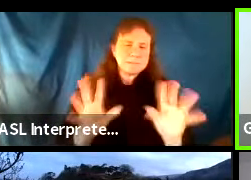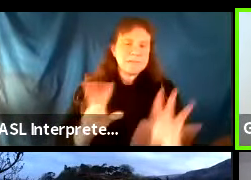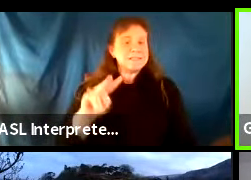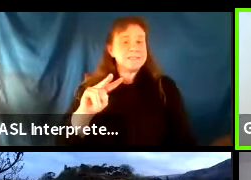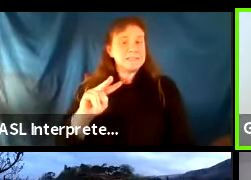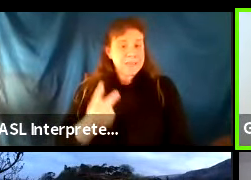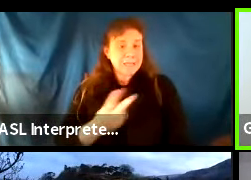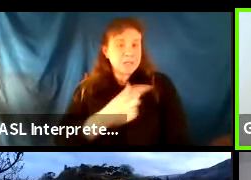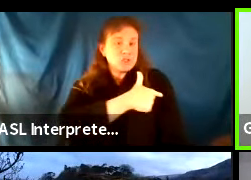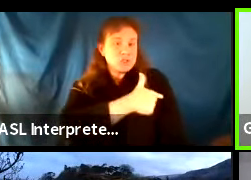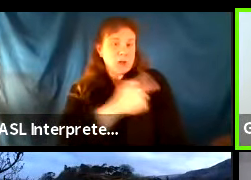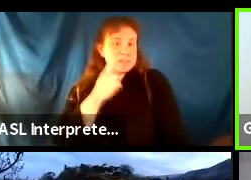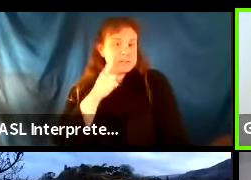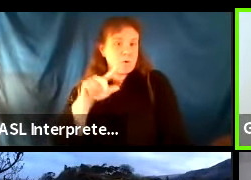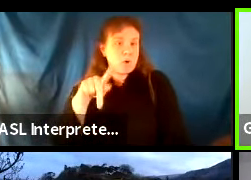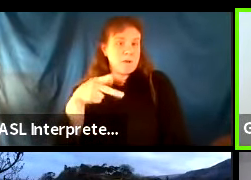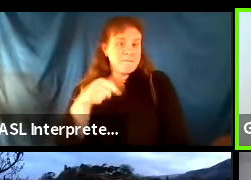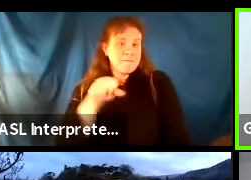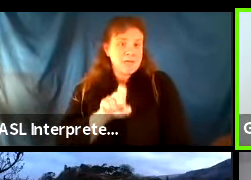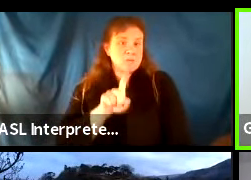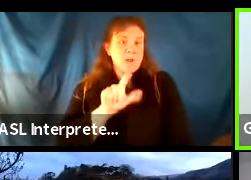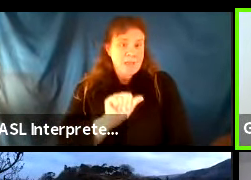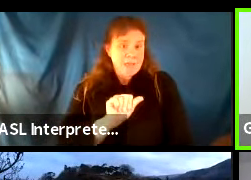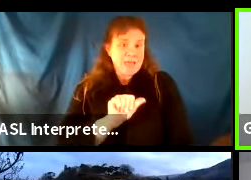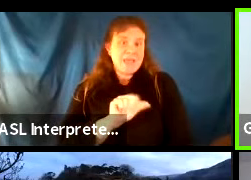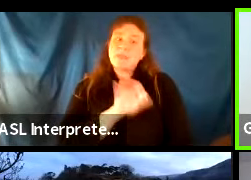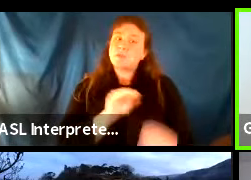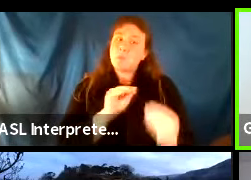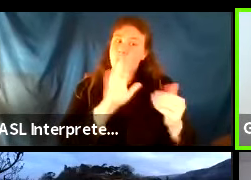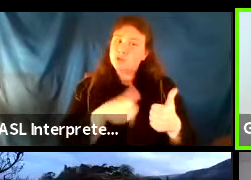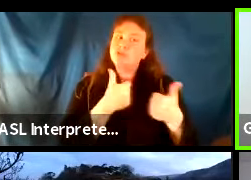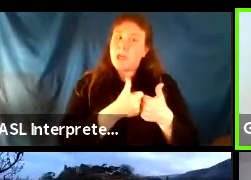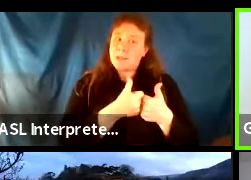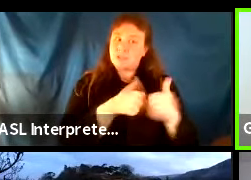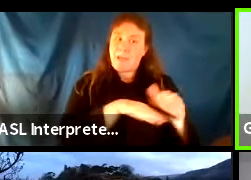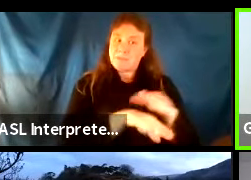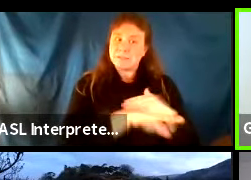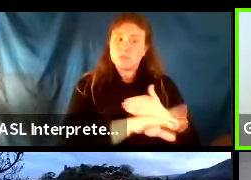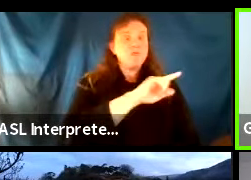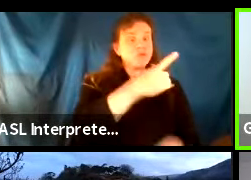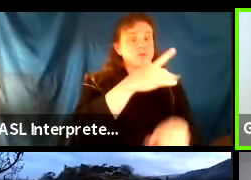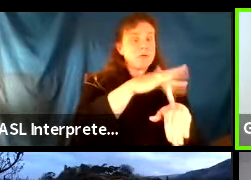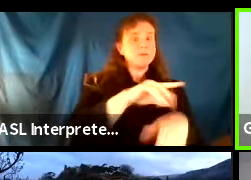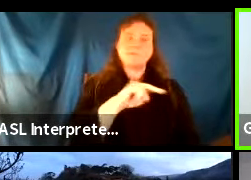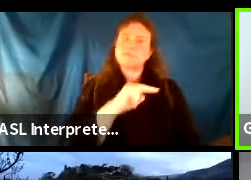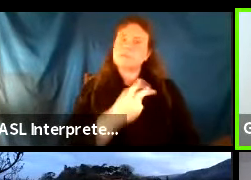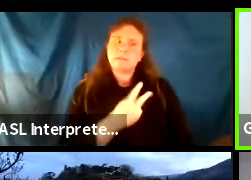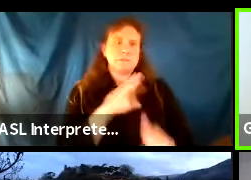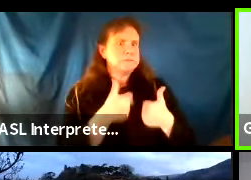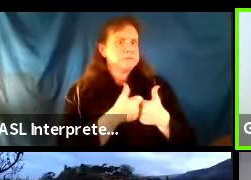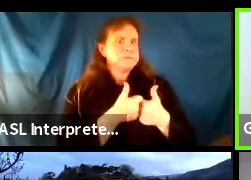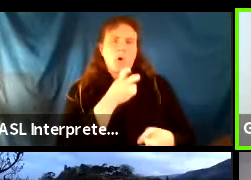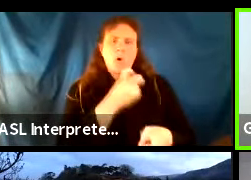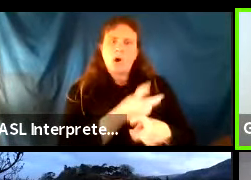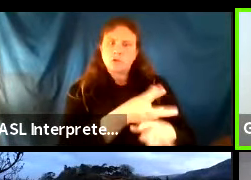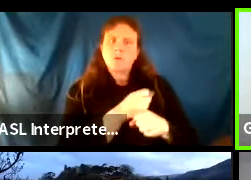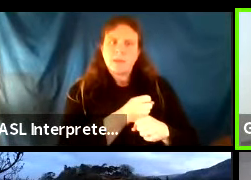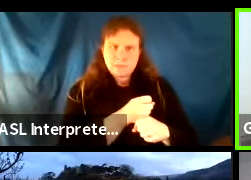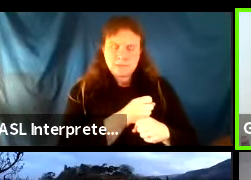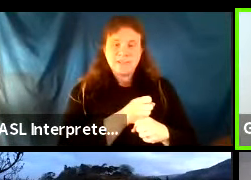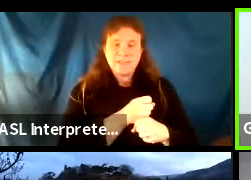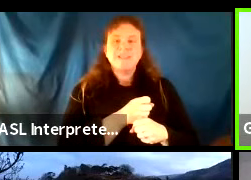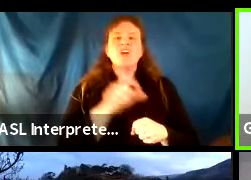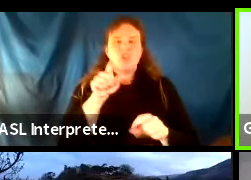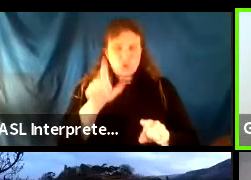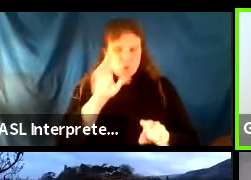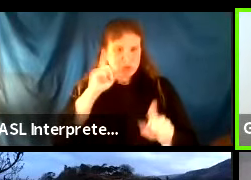phase 1A was challenging than the first shots. So people might see this in the future once your